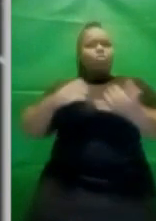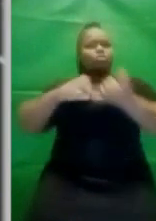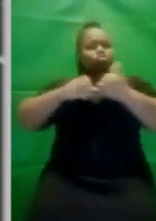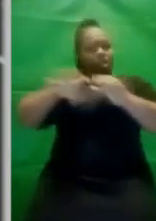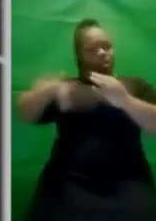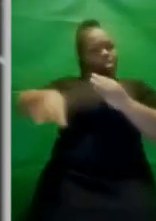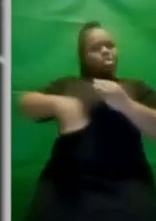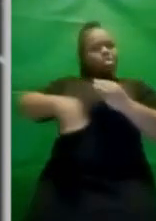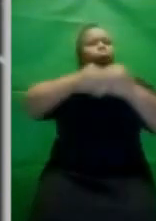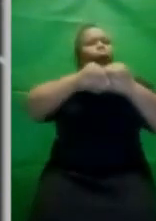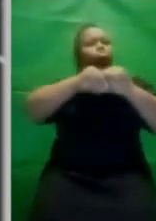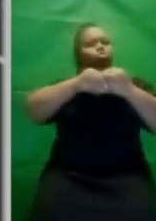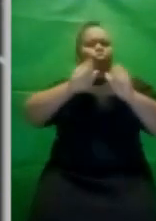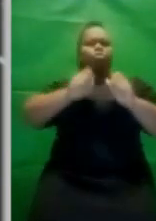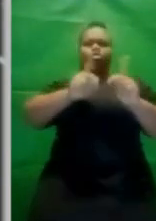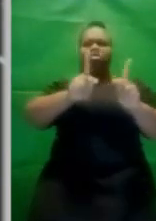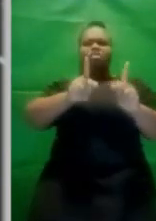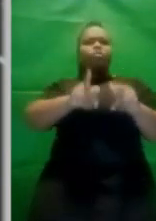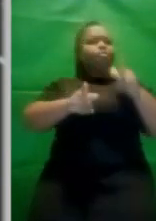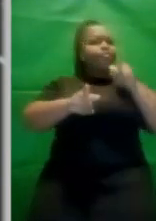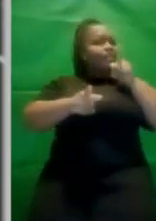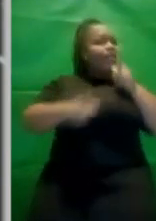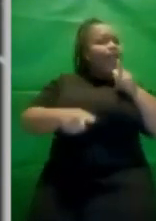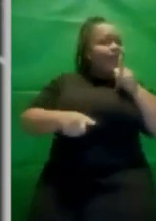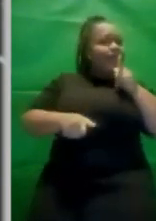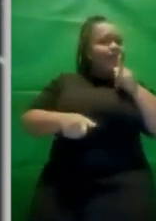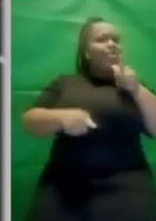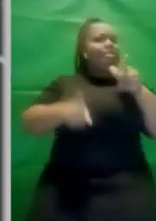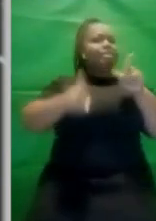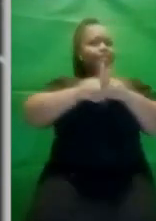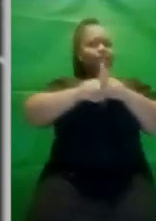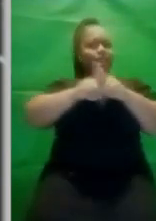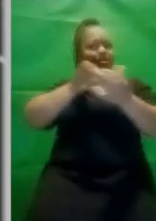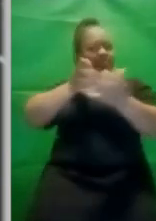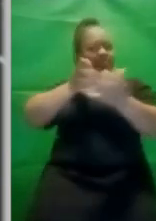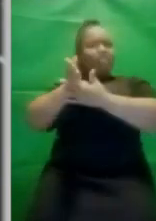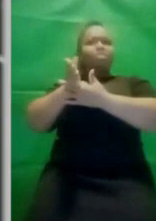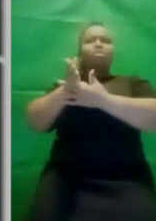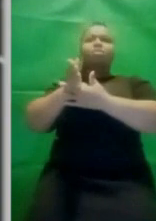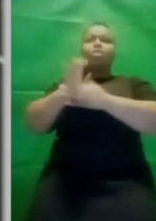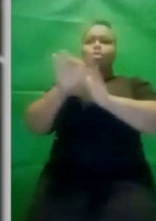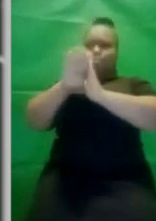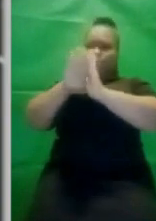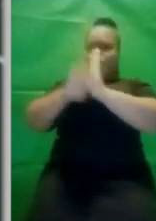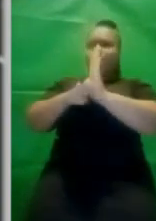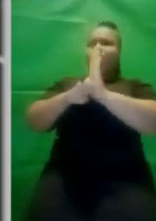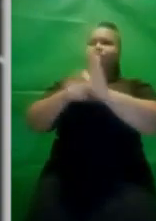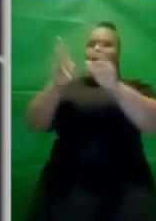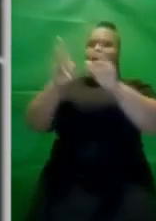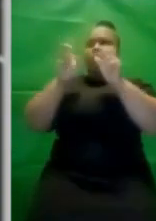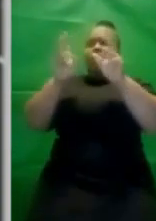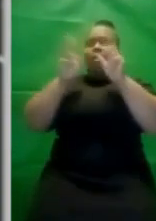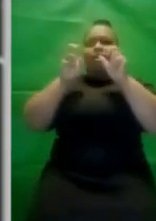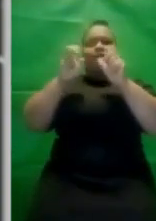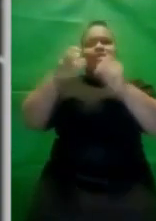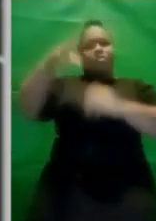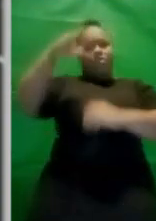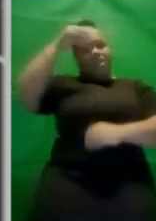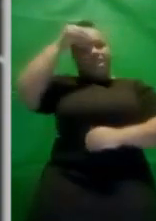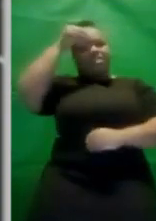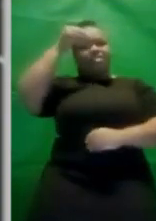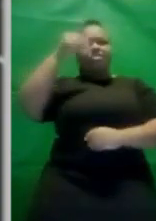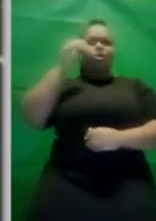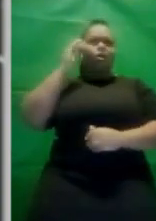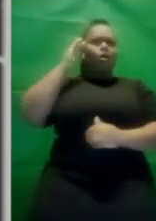for non-deaf people to get closer access in terms of programs so that they can also start learning how to actually